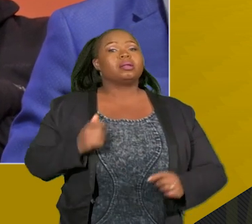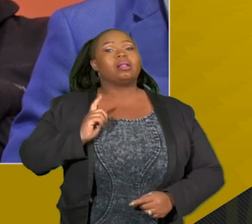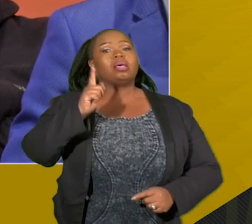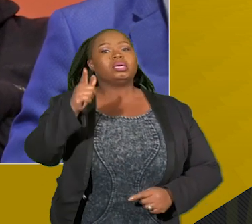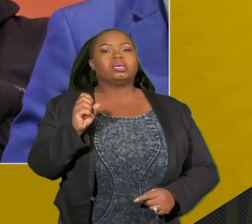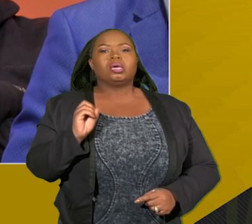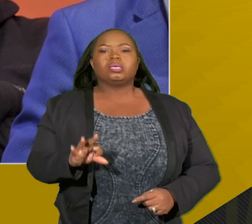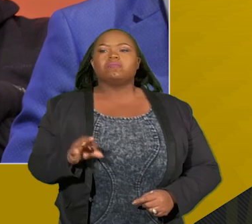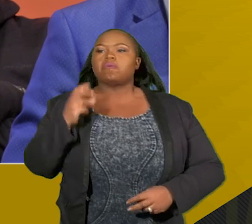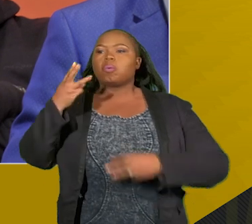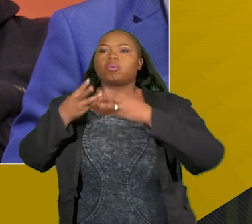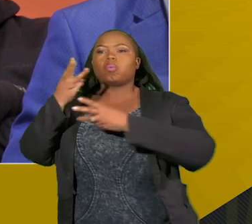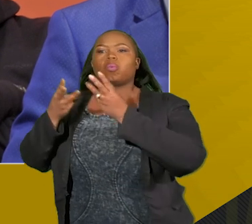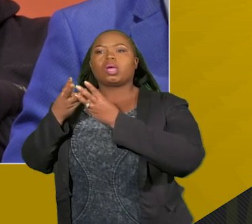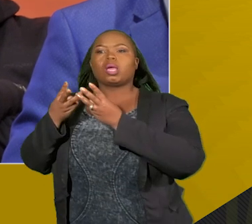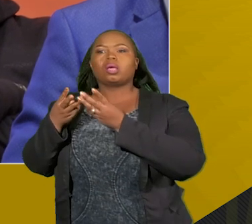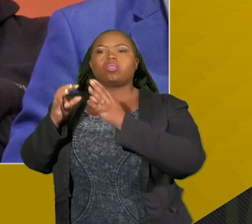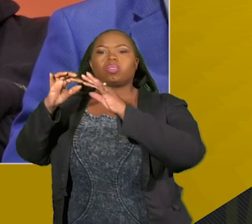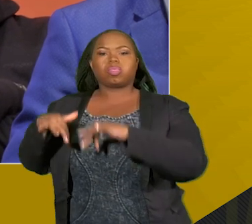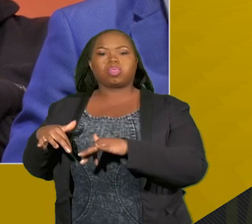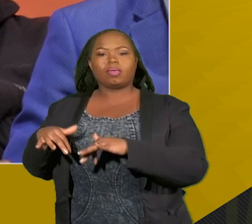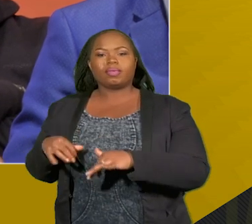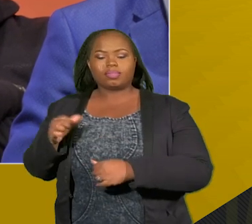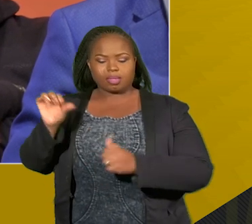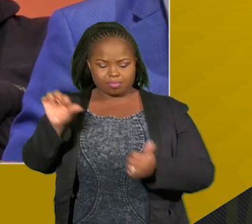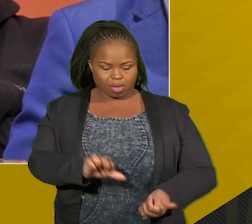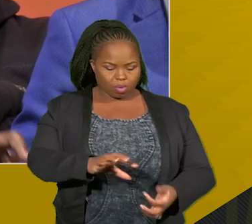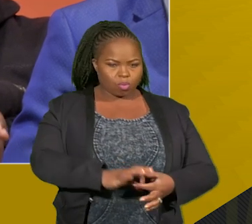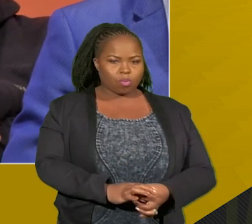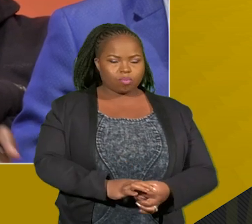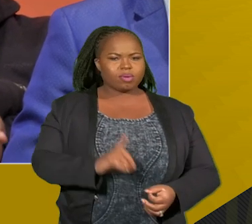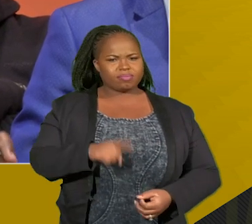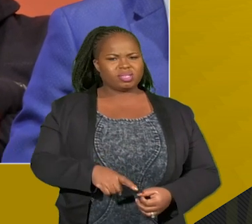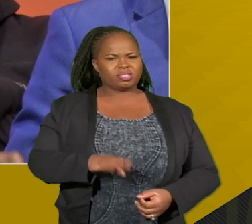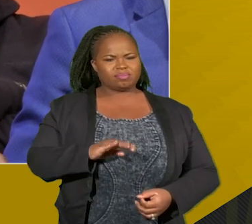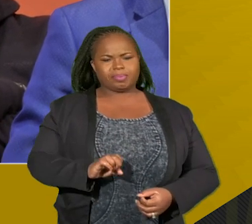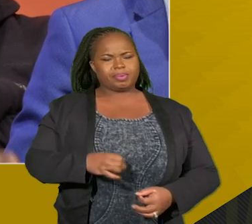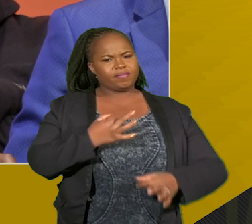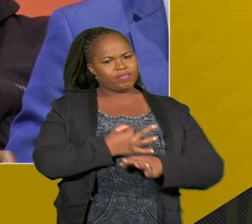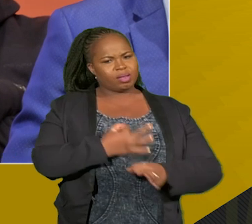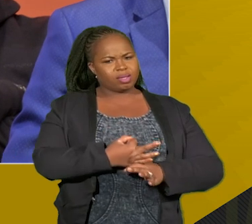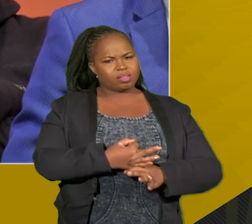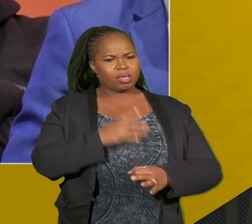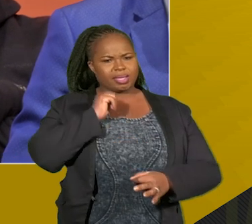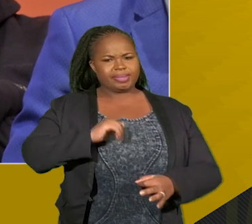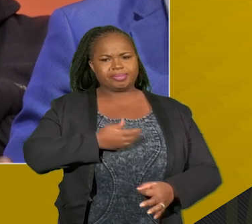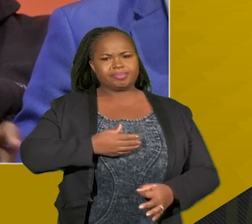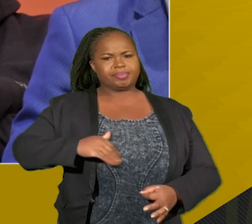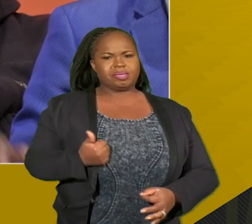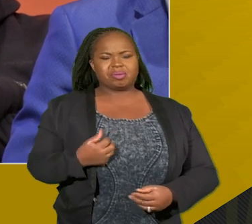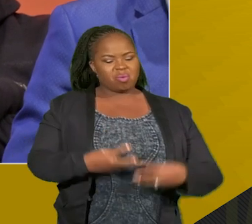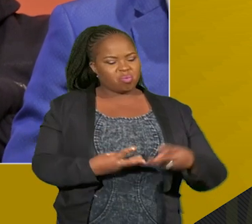CEO buyaphela emsebenzini, I still have to come back home and be a father and a husband. But manje I'm a father and a husband